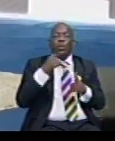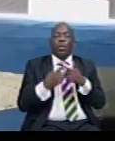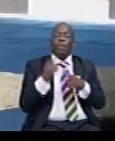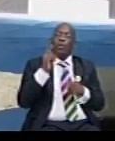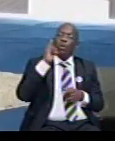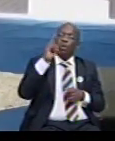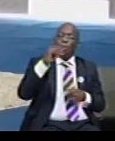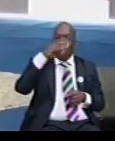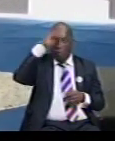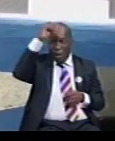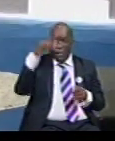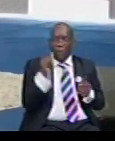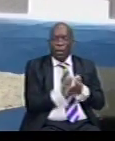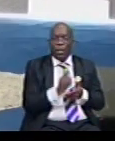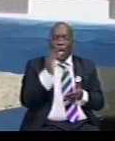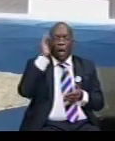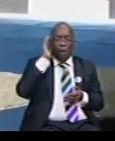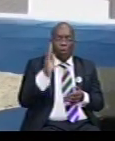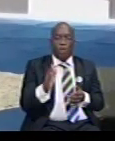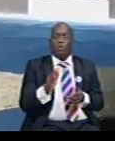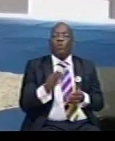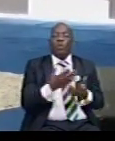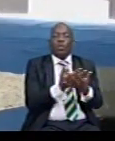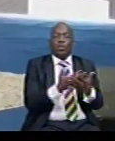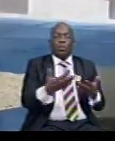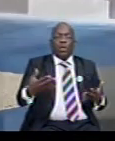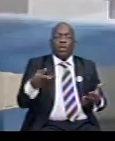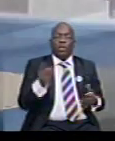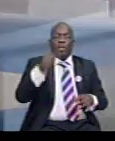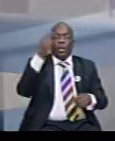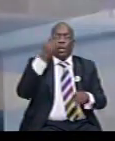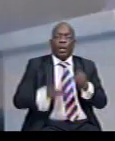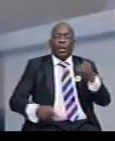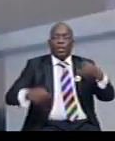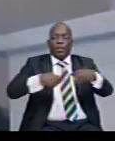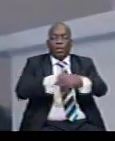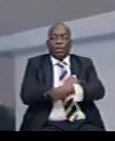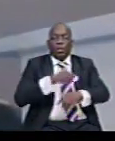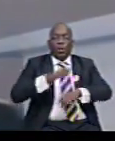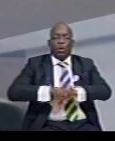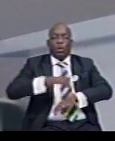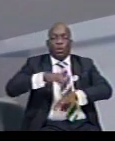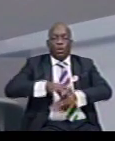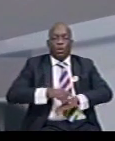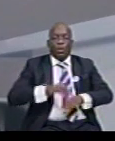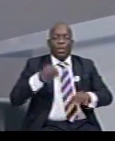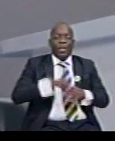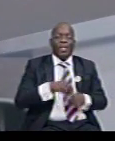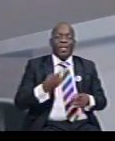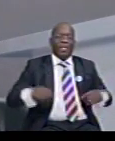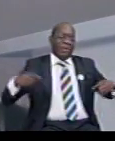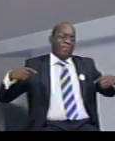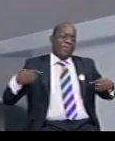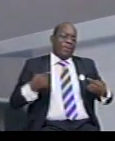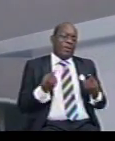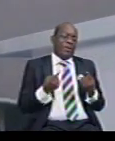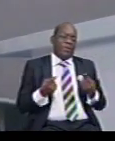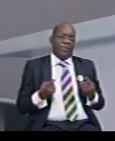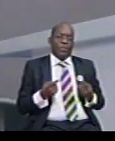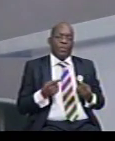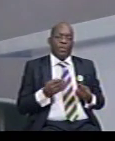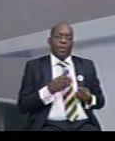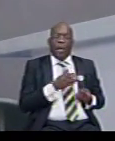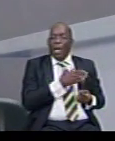was going to spend his last day on earth in the pain, and he says, if I'm